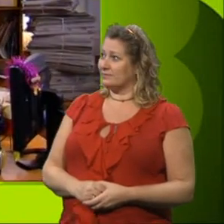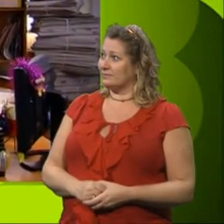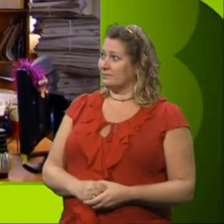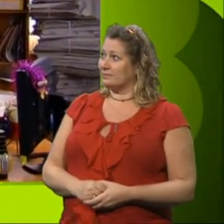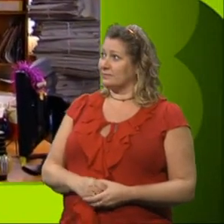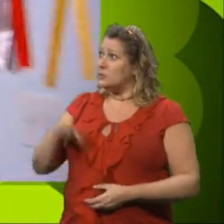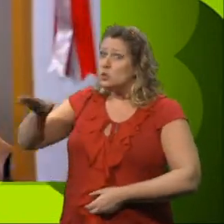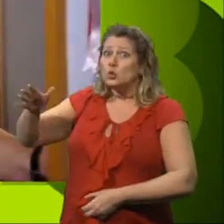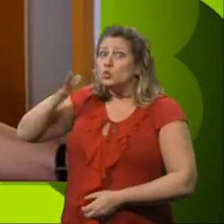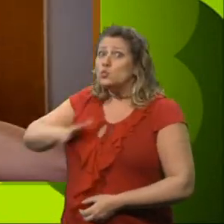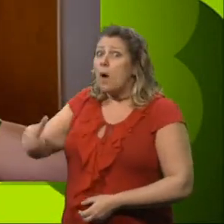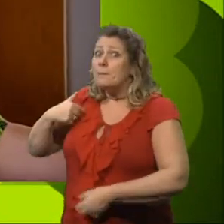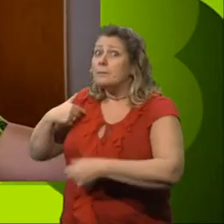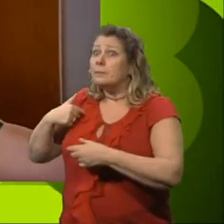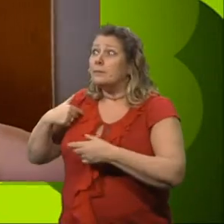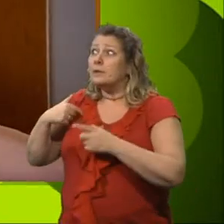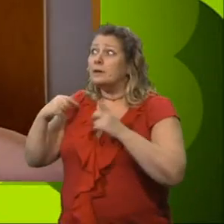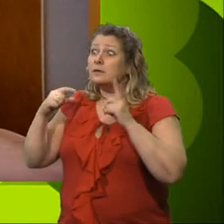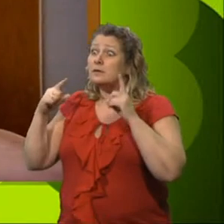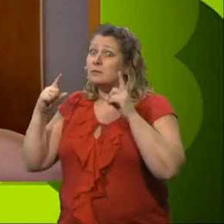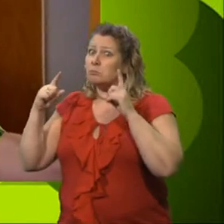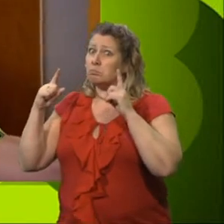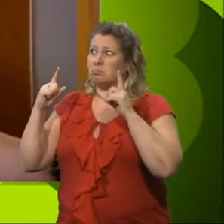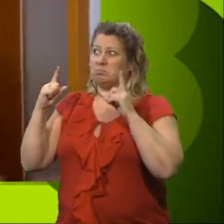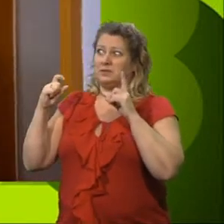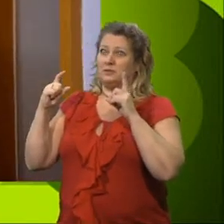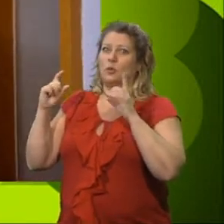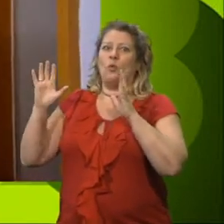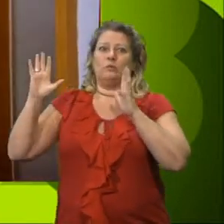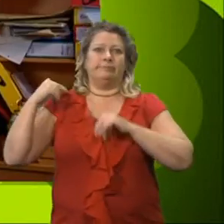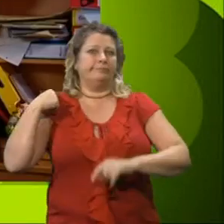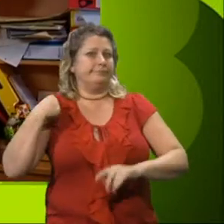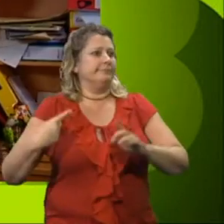You want me to take any pictures? I'll just go.